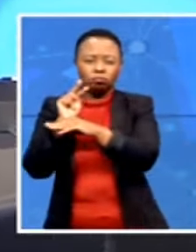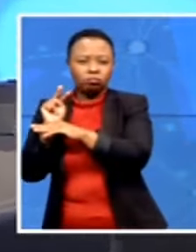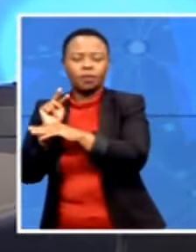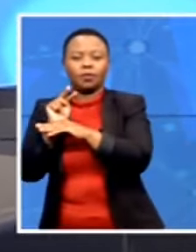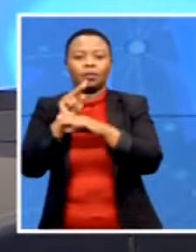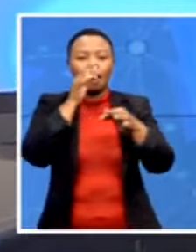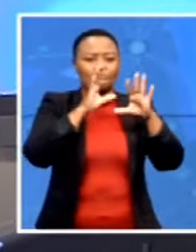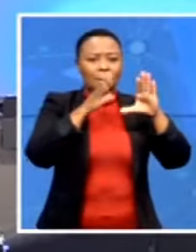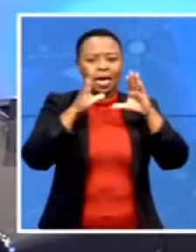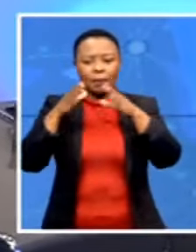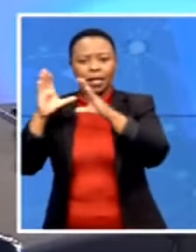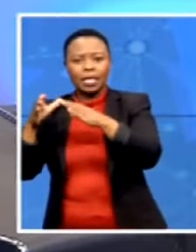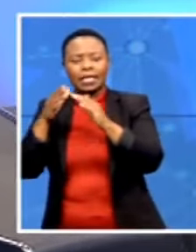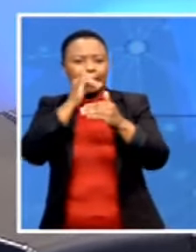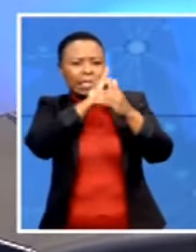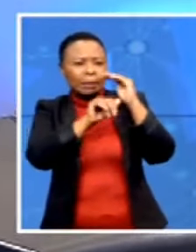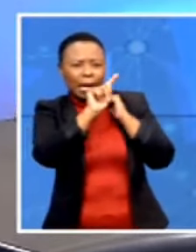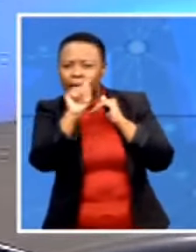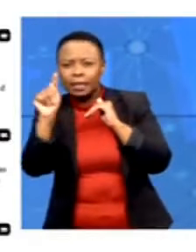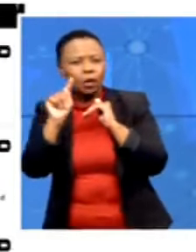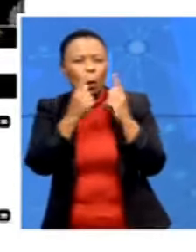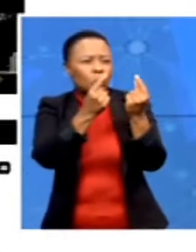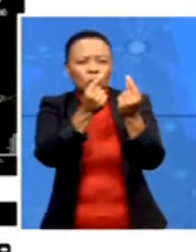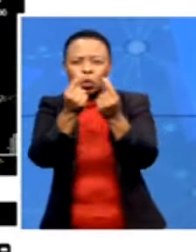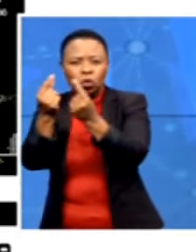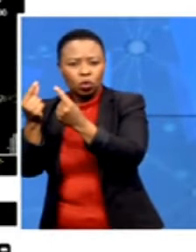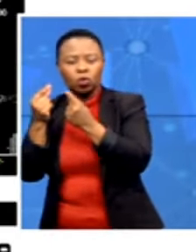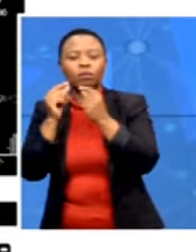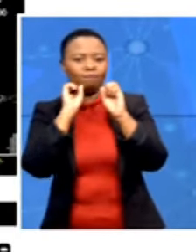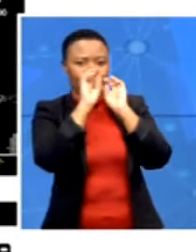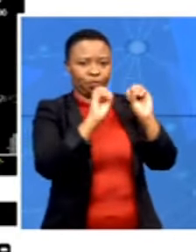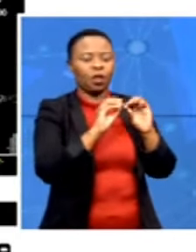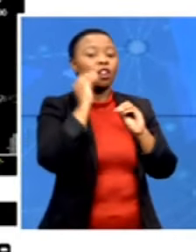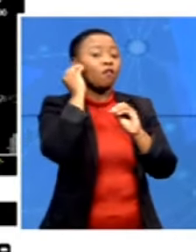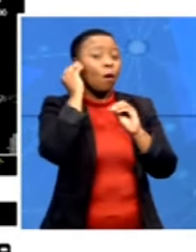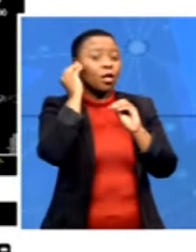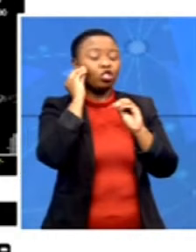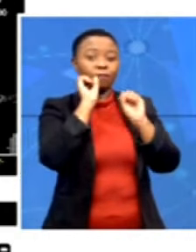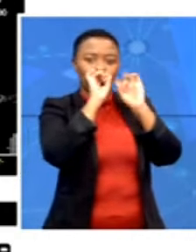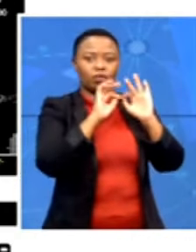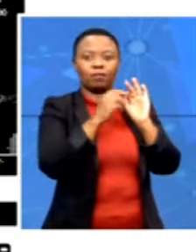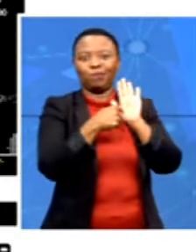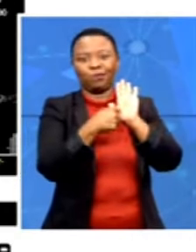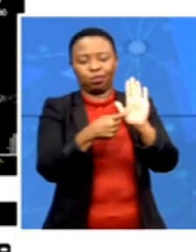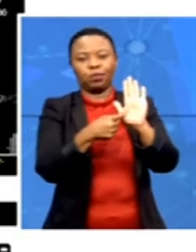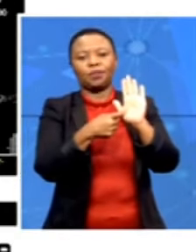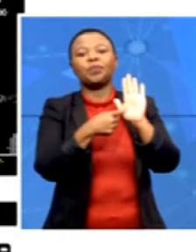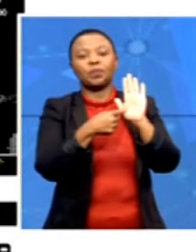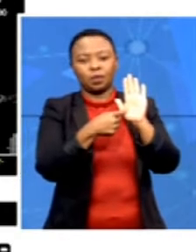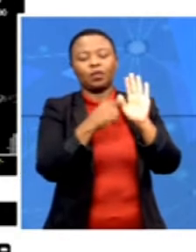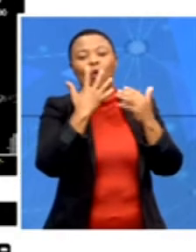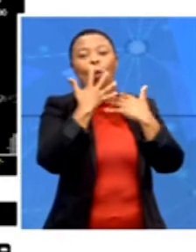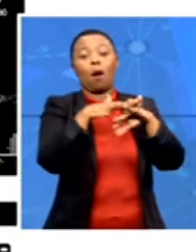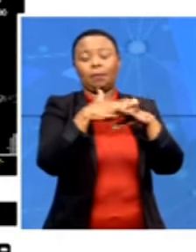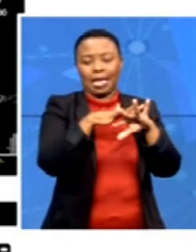see what they're doing. And all that information is literally displayed onto this part of the website. We've also got a